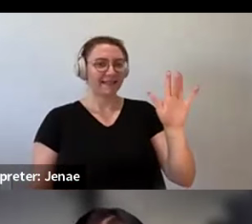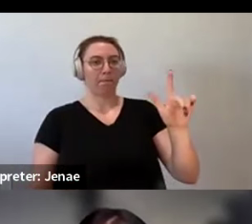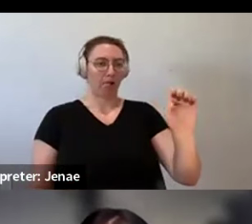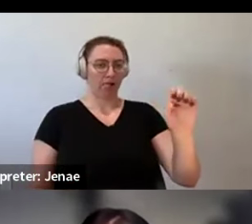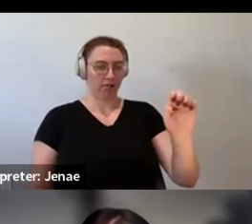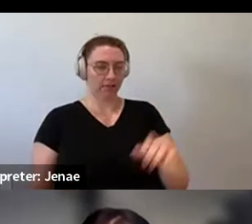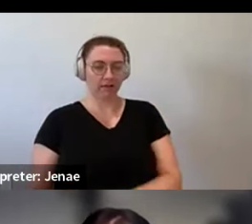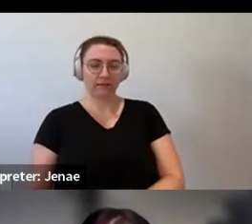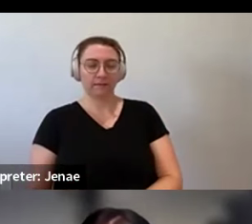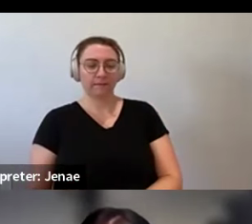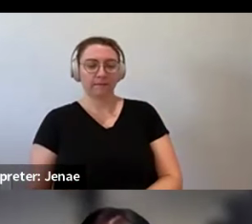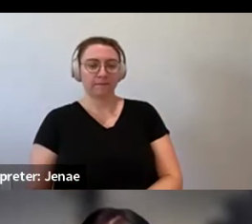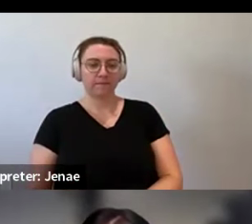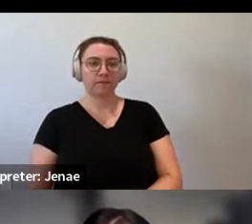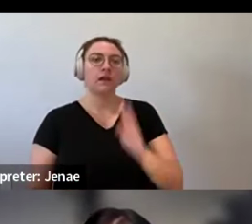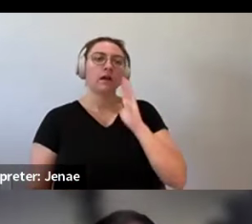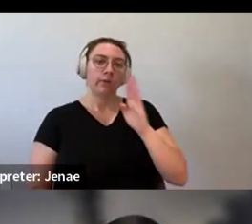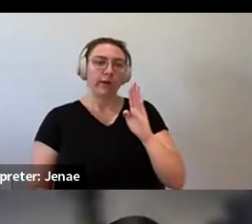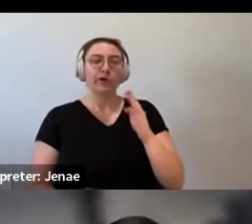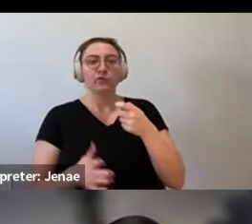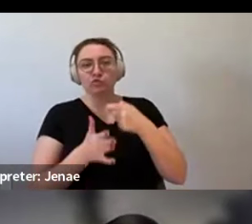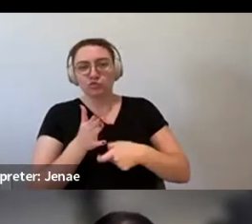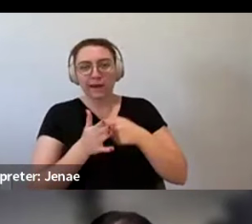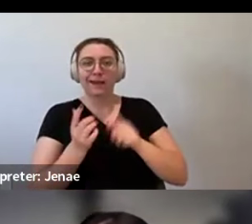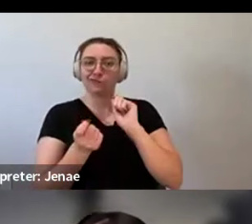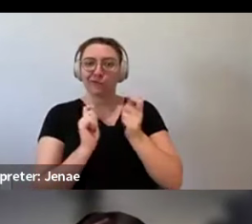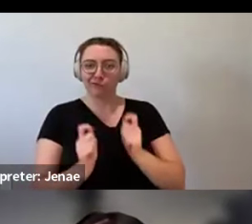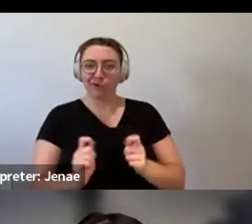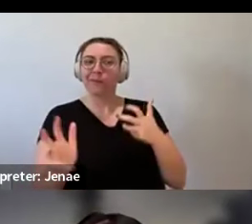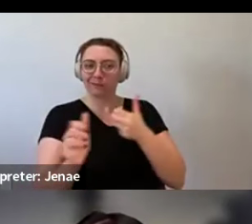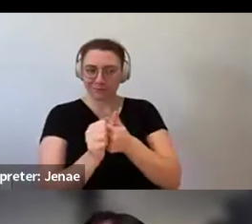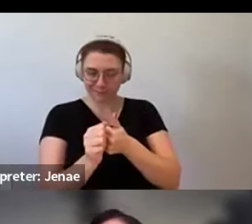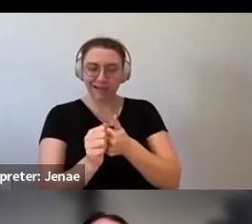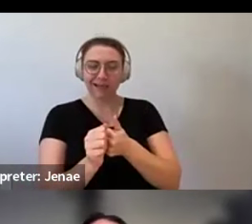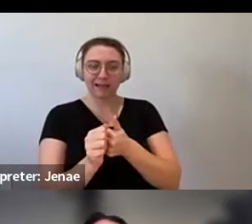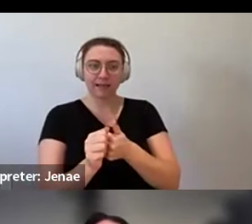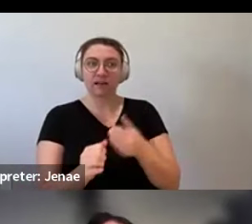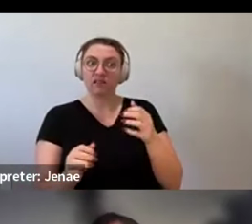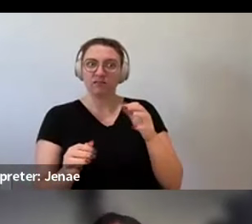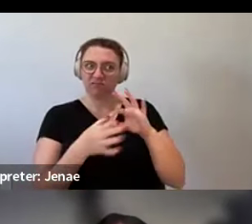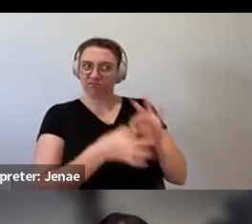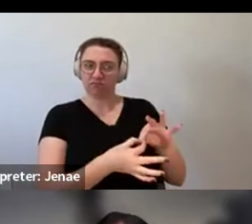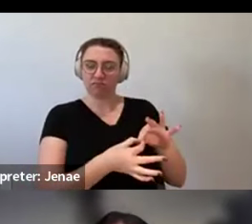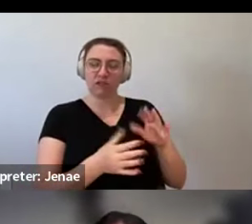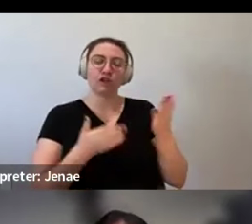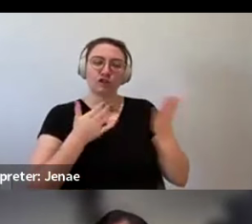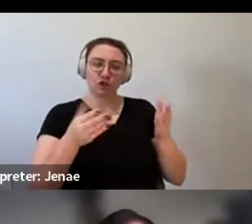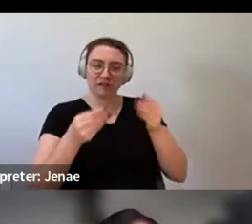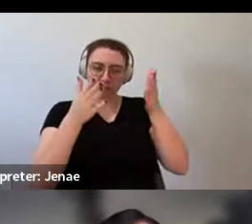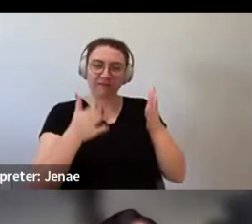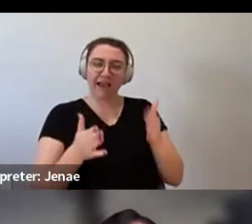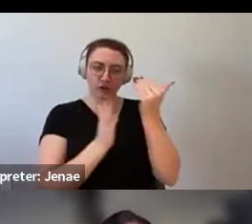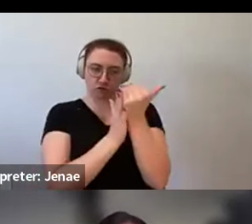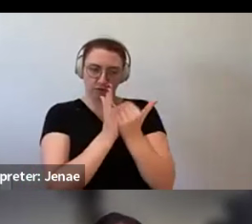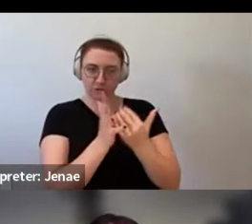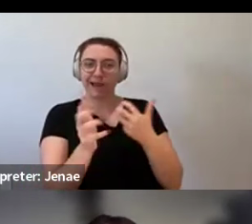We are going to be giving some rate reform updates. Within that will be service provider